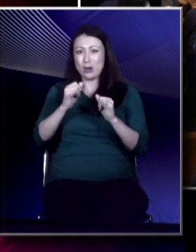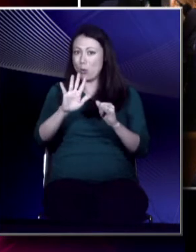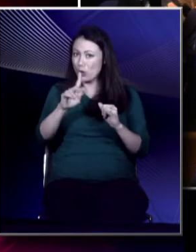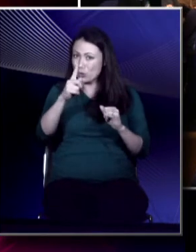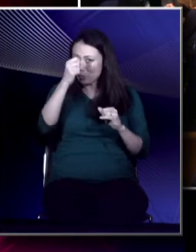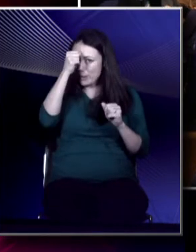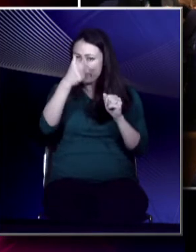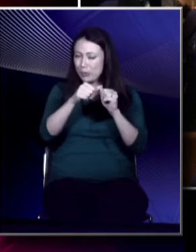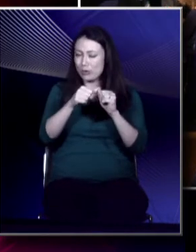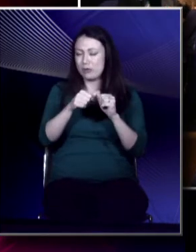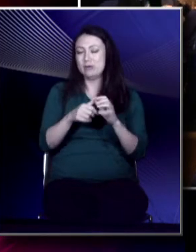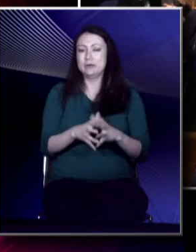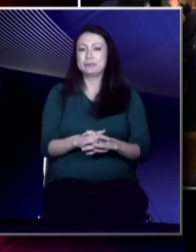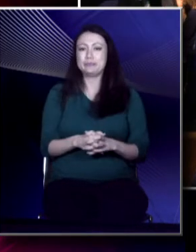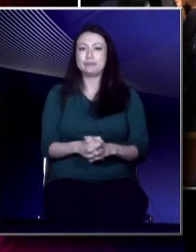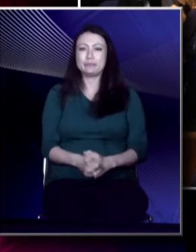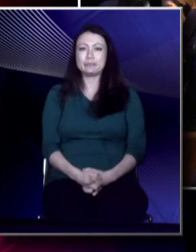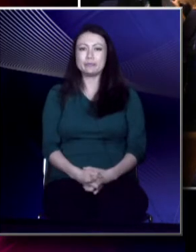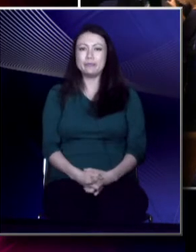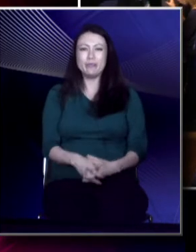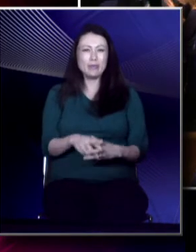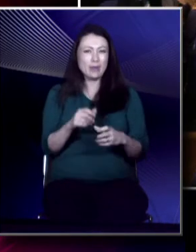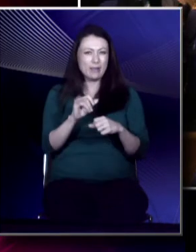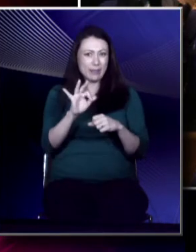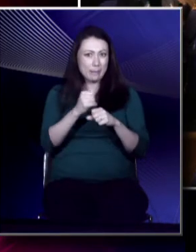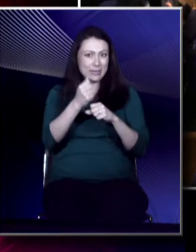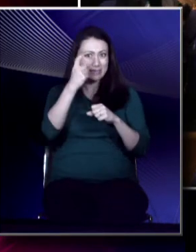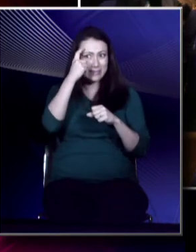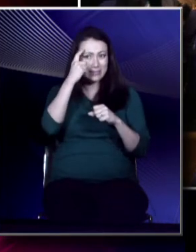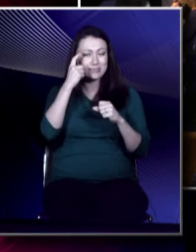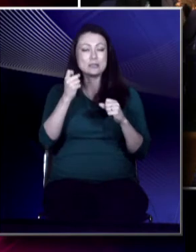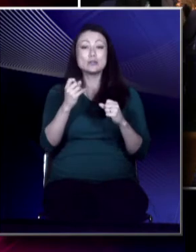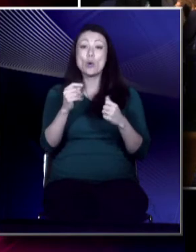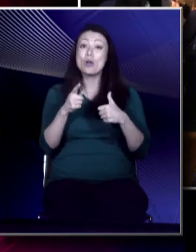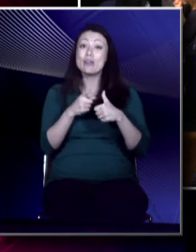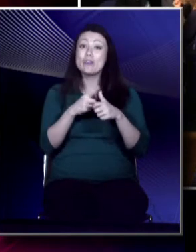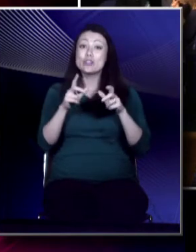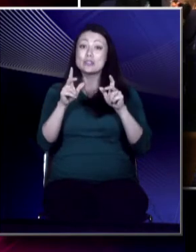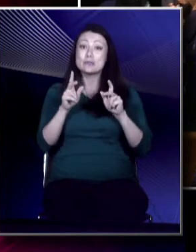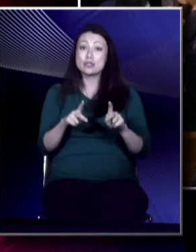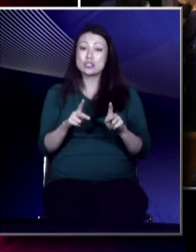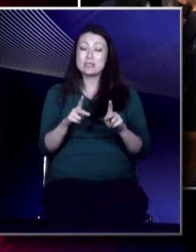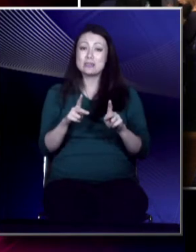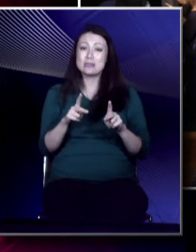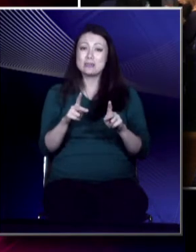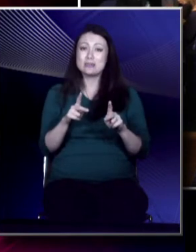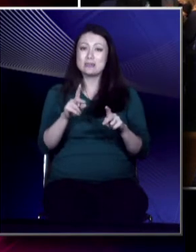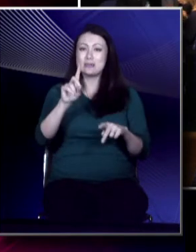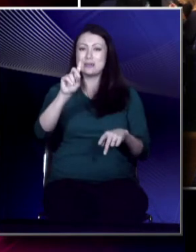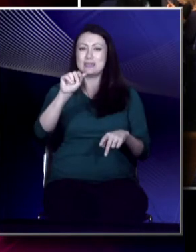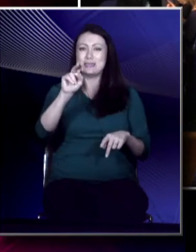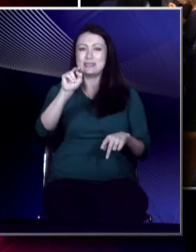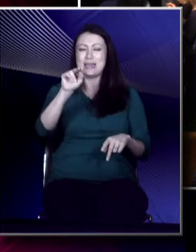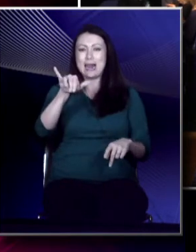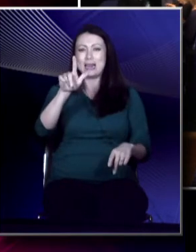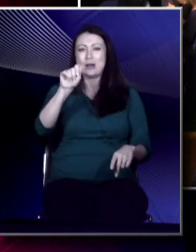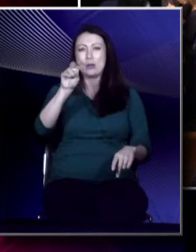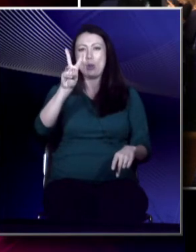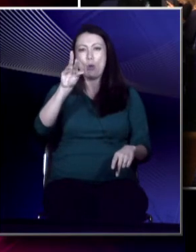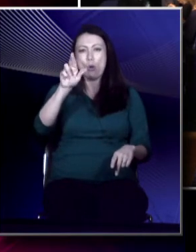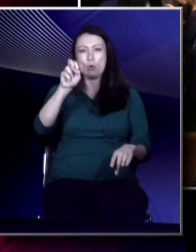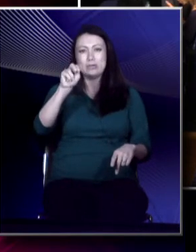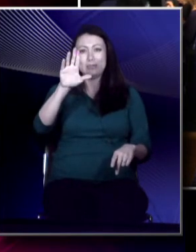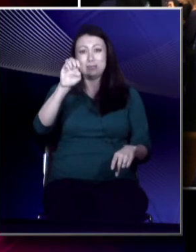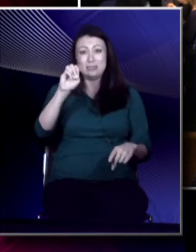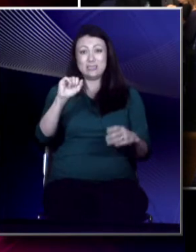we're hearing this type of testimony, if that makes sense. With that said, first person I have is Danny Lawrence. Is Danny